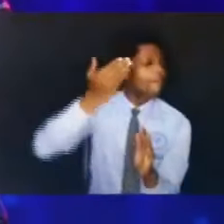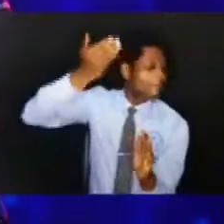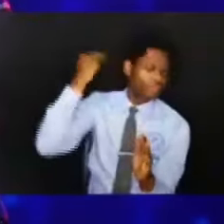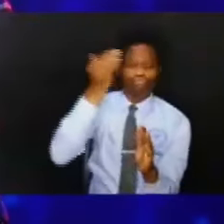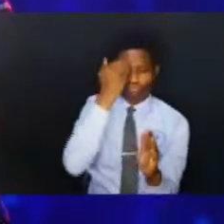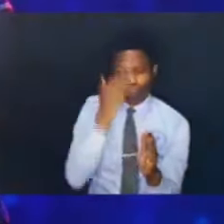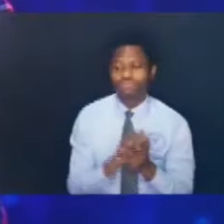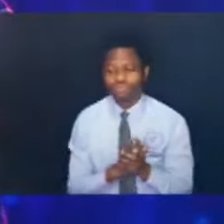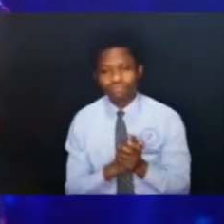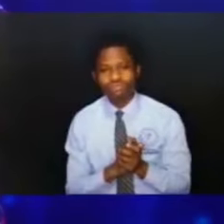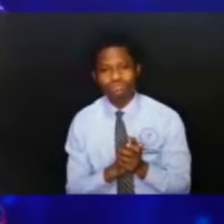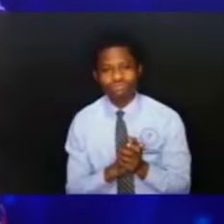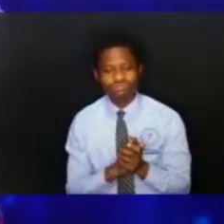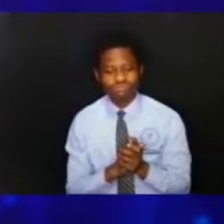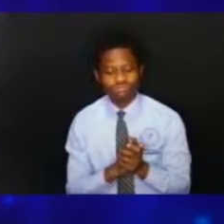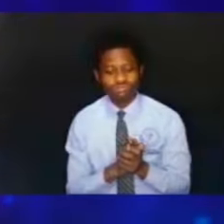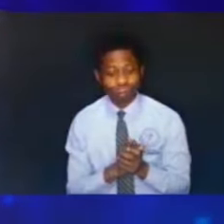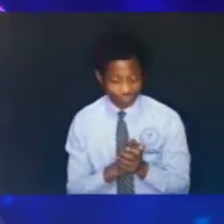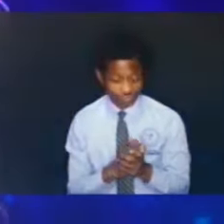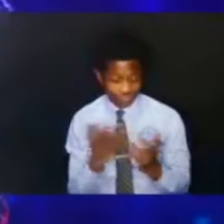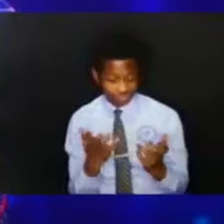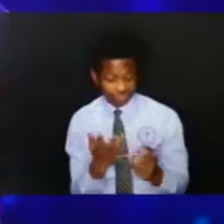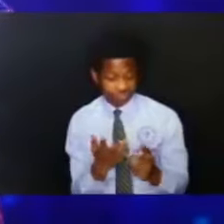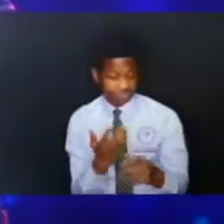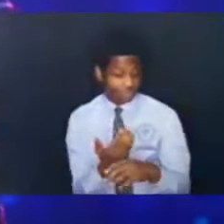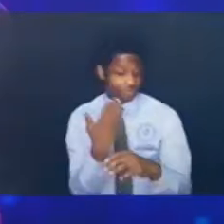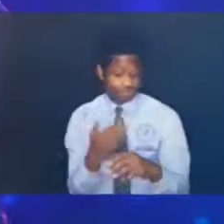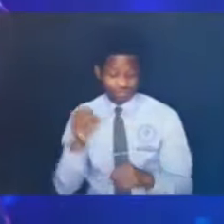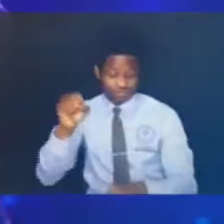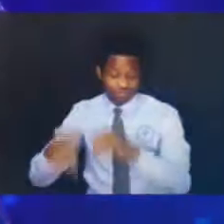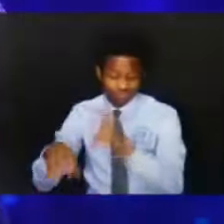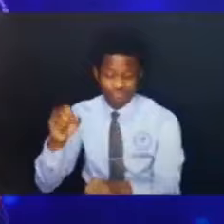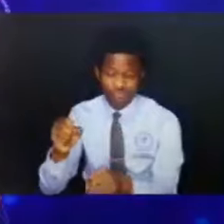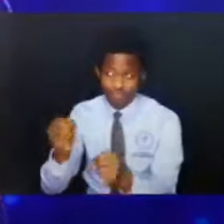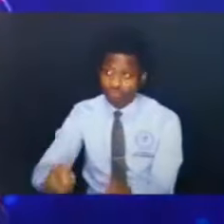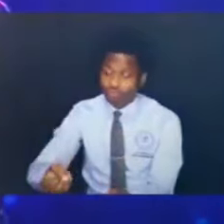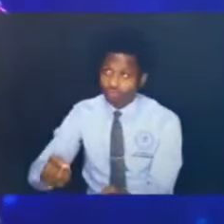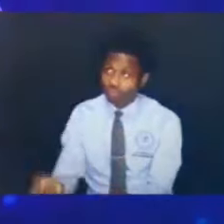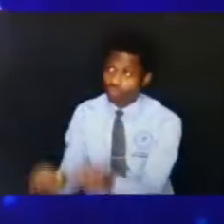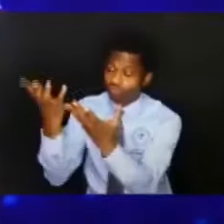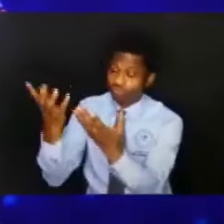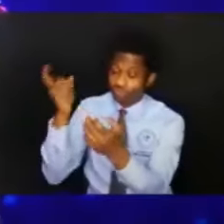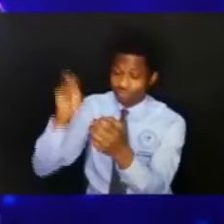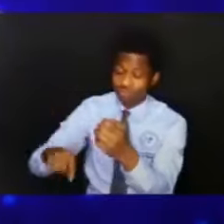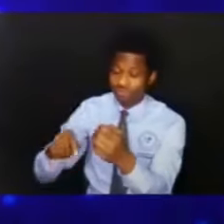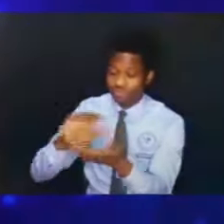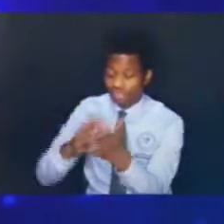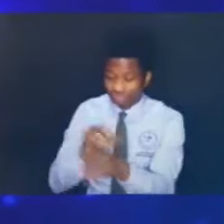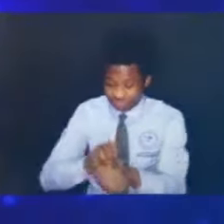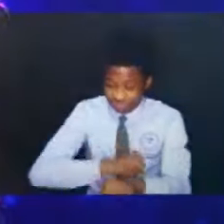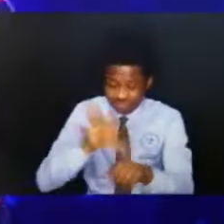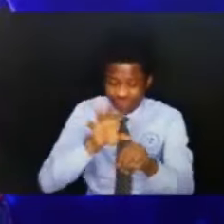won nyina enim dada. Now, so for a sacrifice on an offering to be effective, the sacrifice has